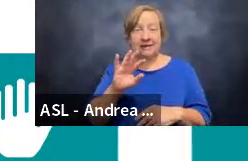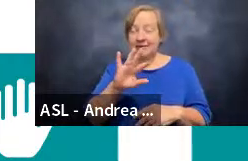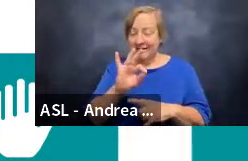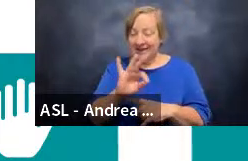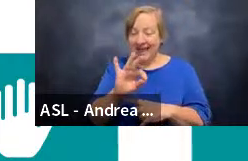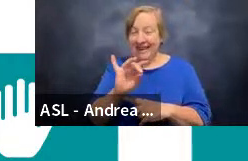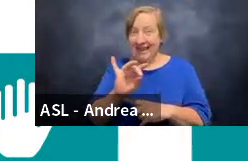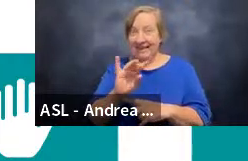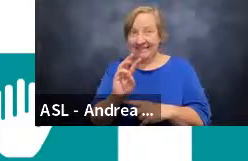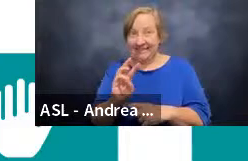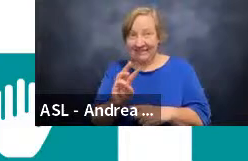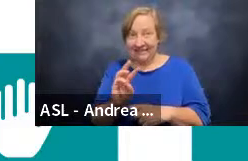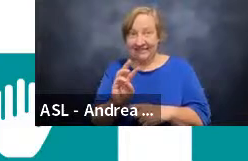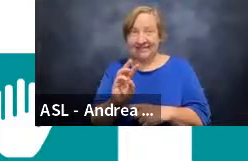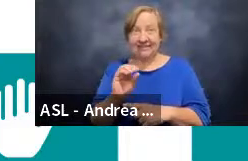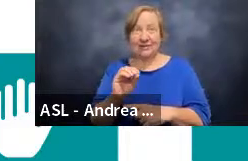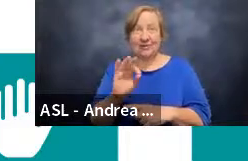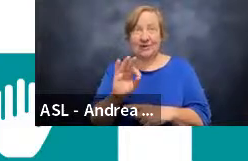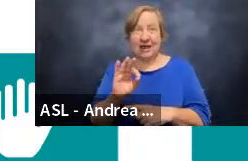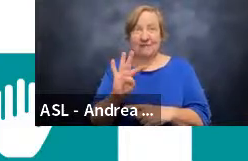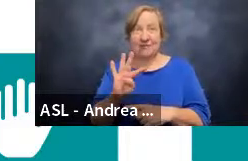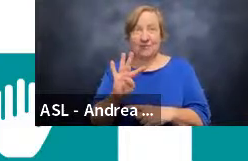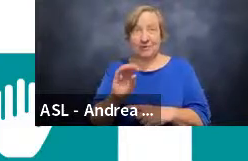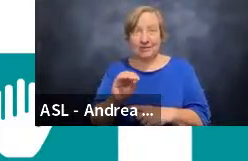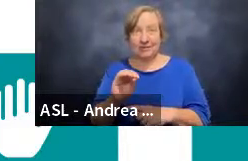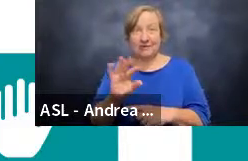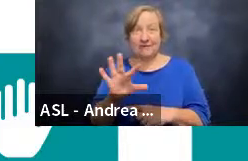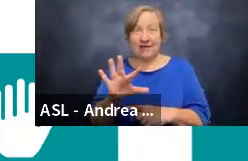986-0940-5983. Our passcode is